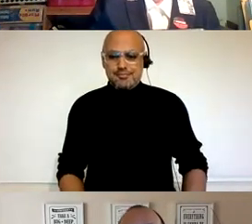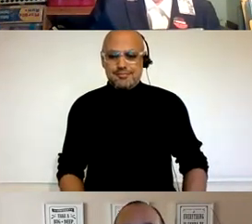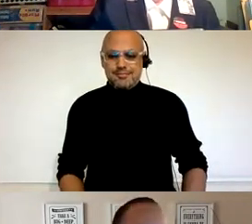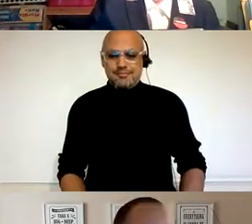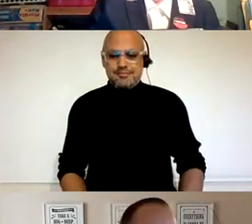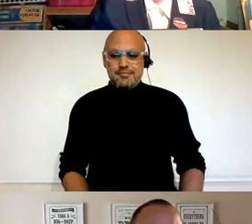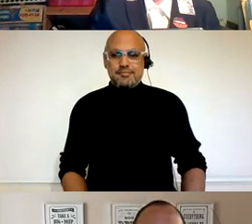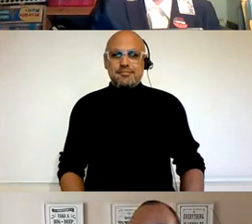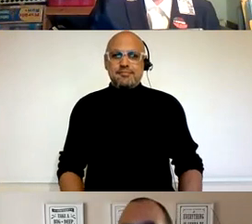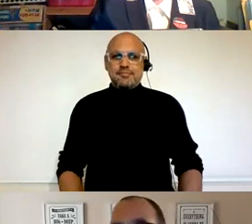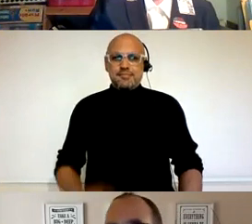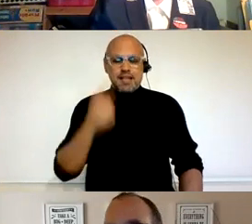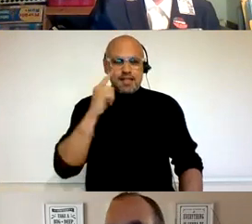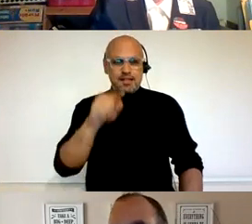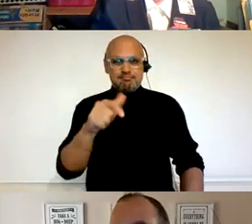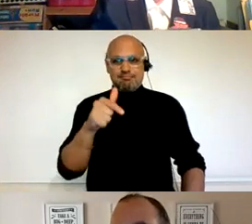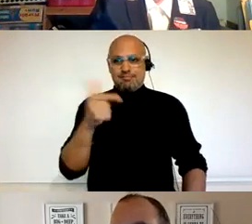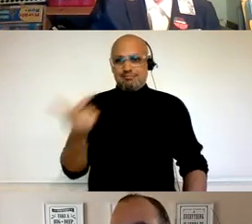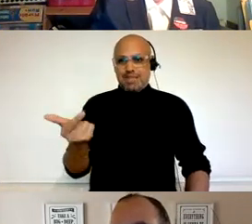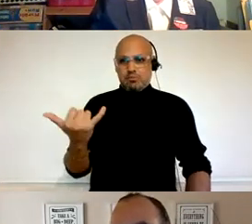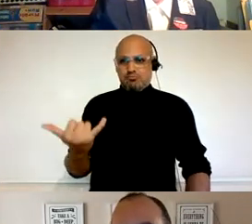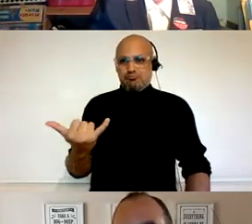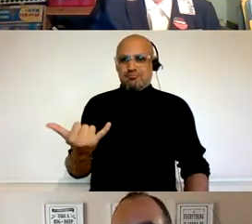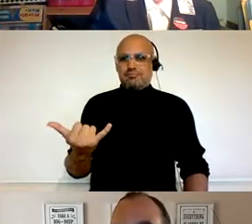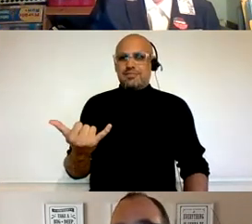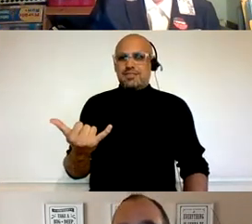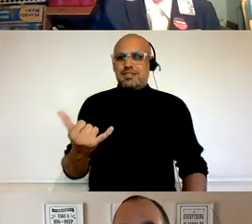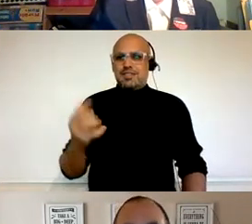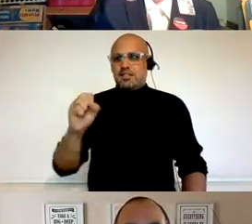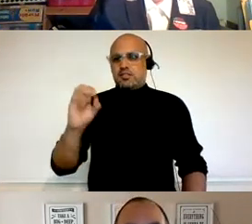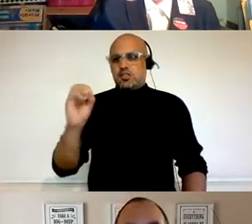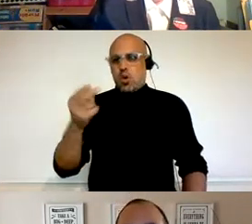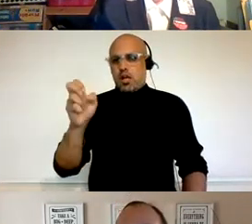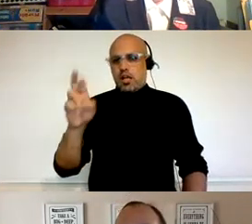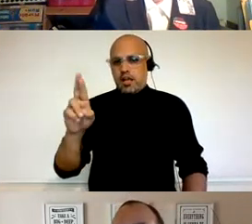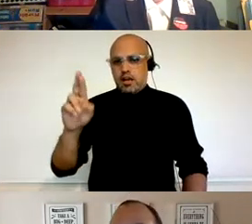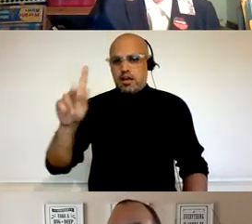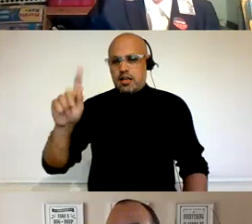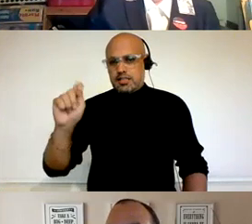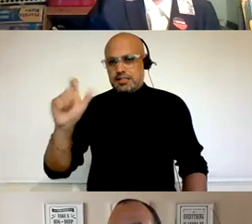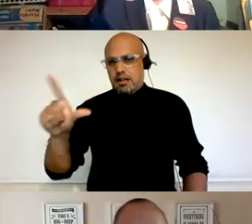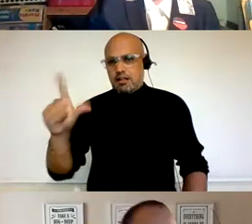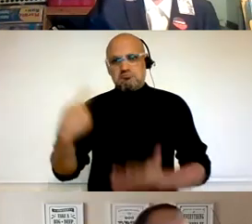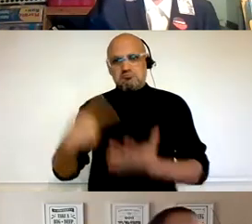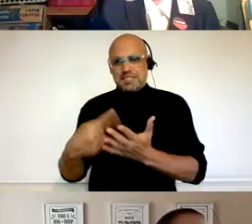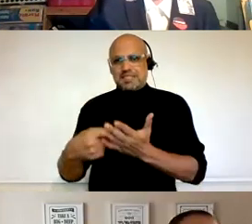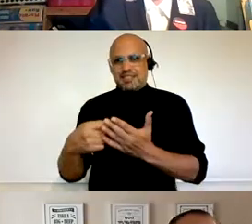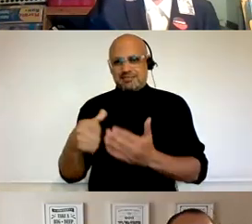Oh, and I think this is where I hand off to Sohail Katal, who will be going over some items.